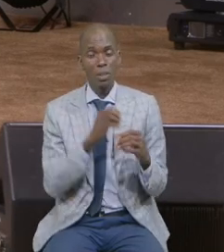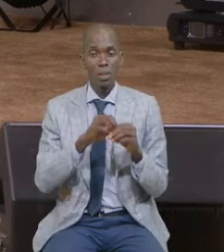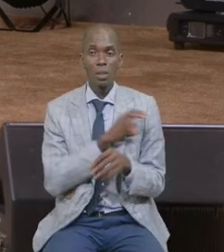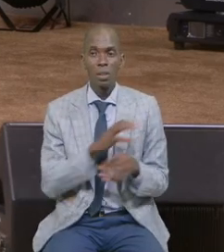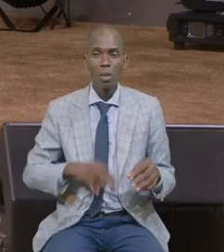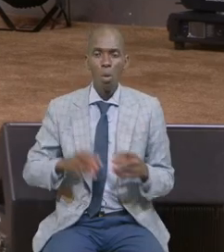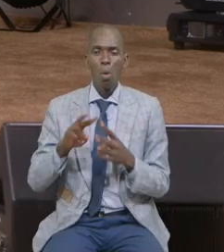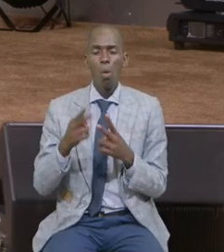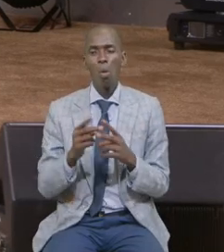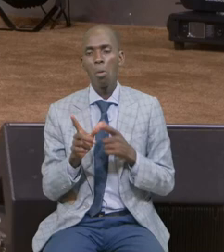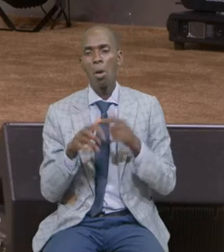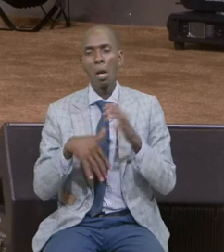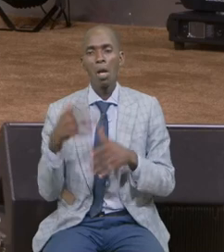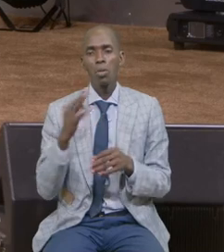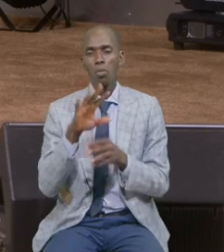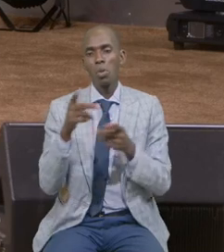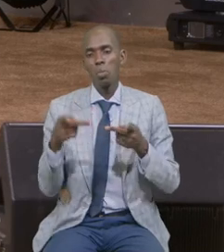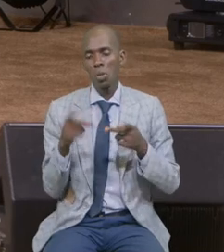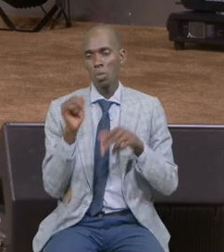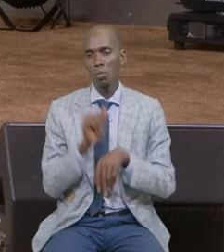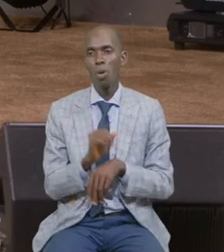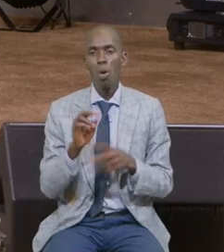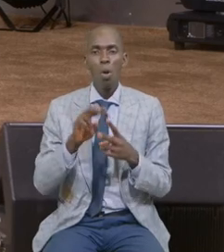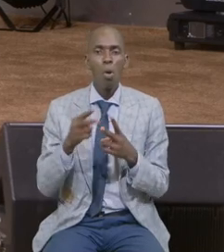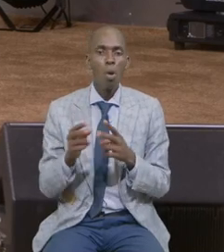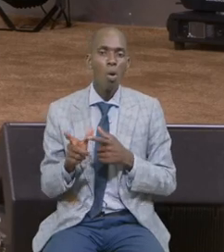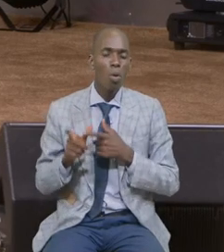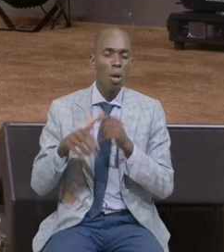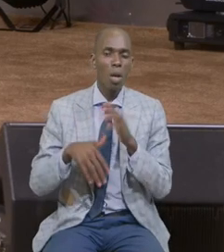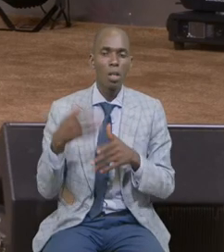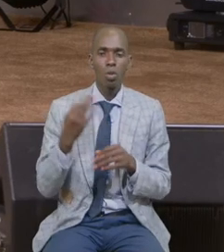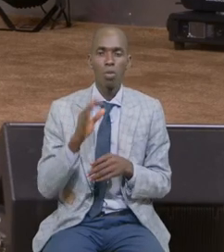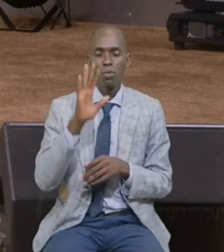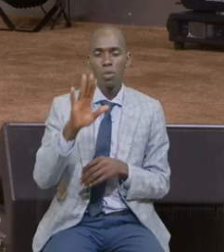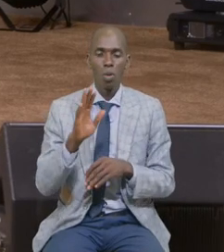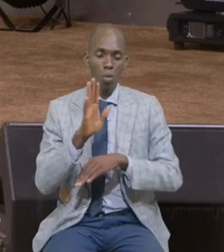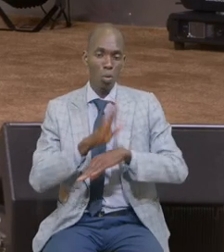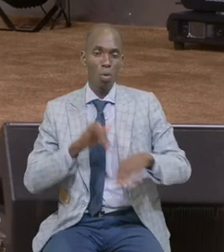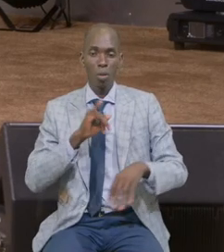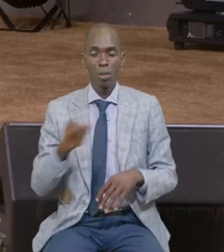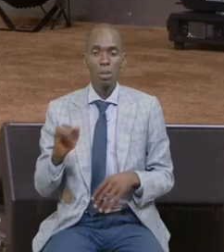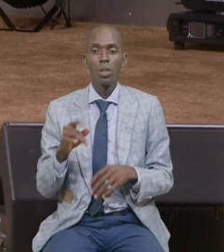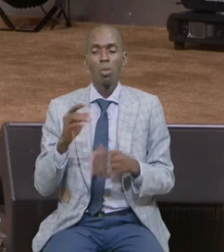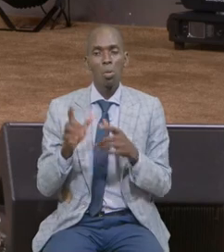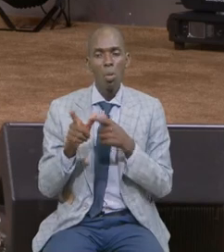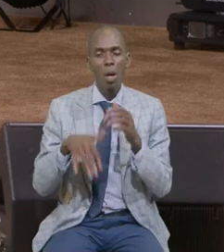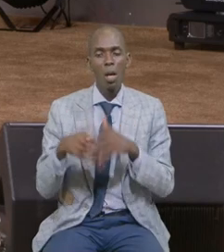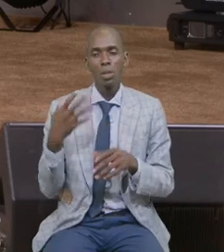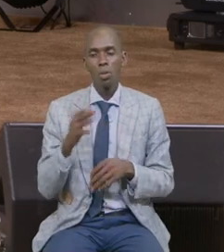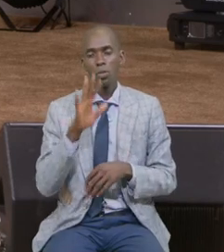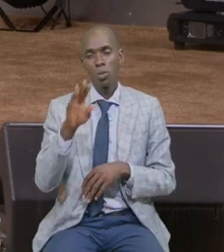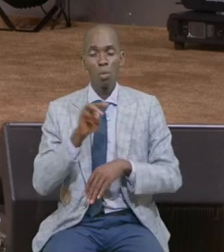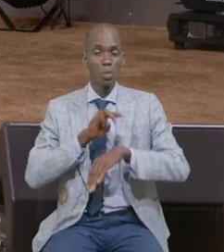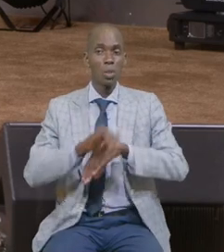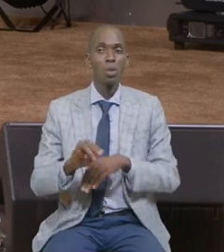your place of work, or you run out of your ministry, or you run out of your calling, or you run